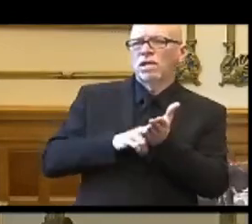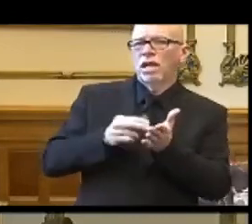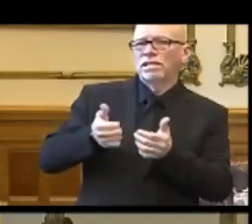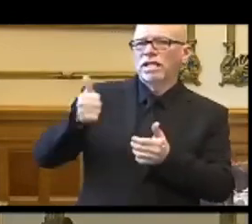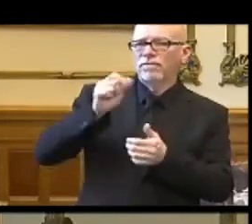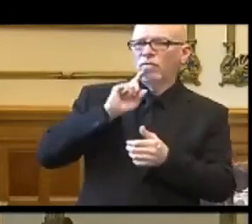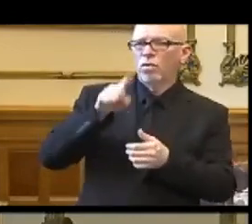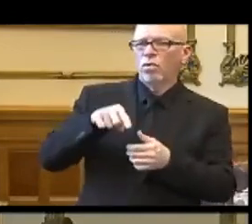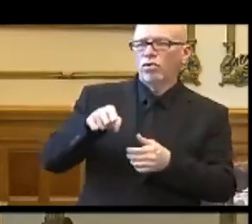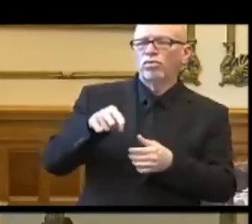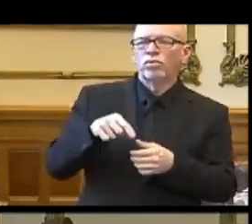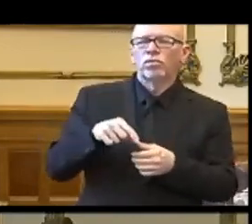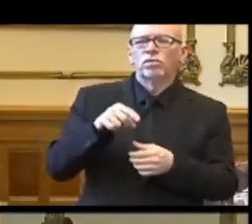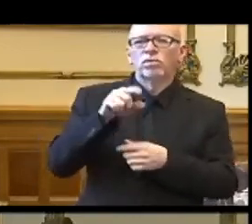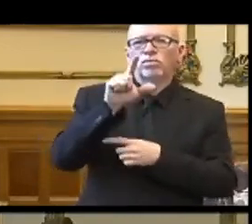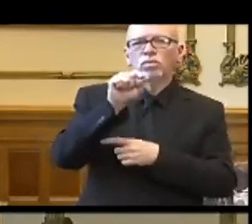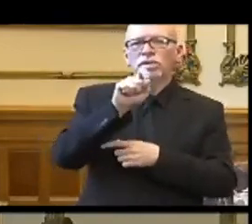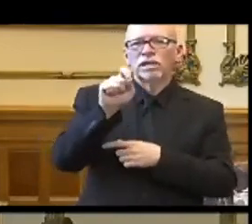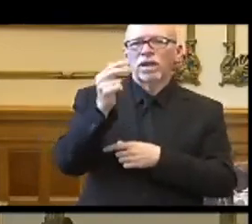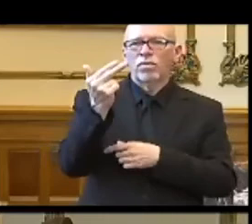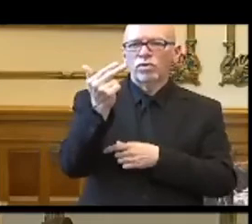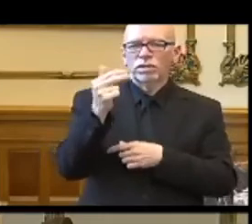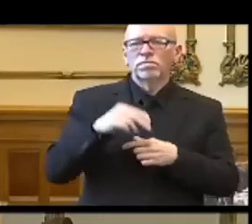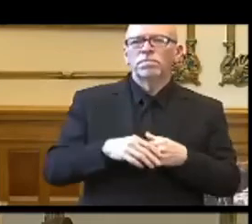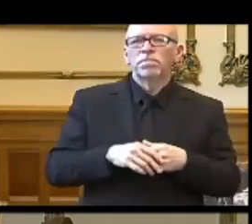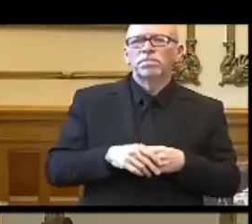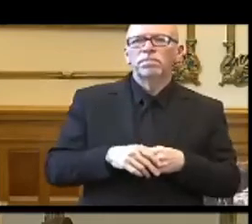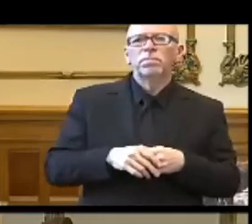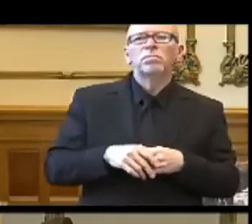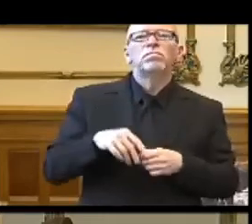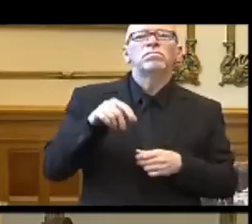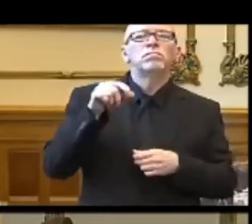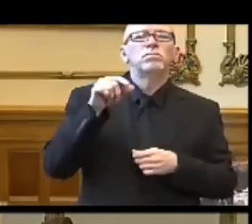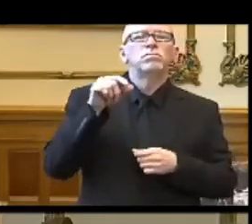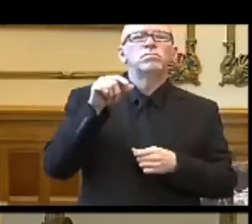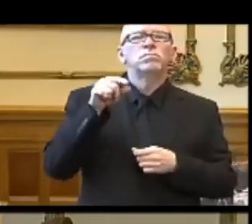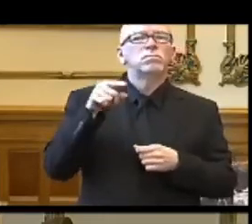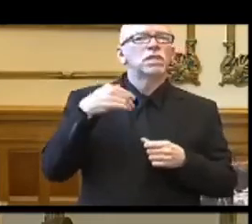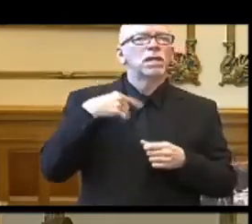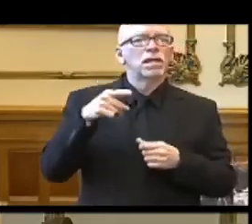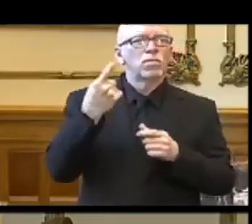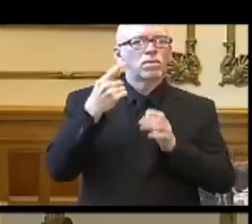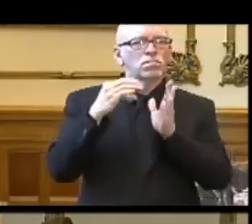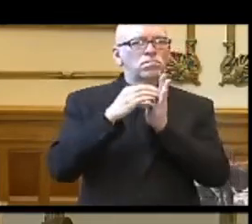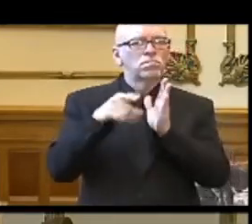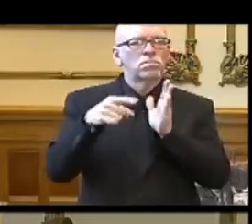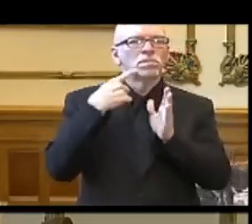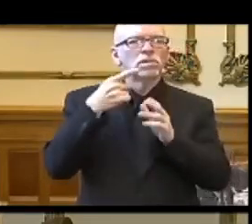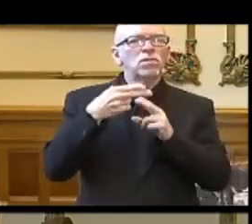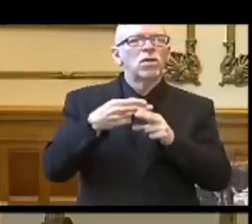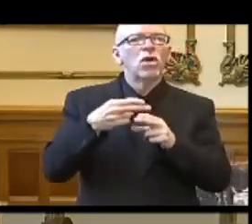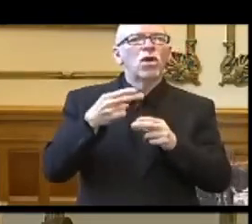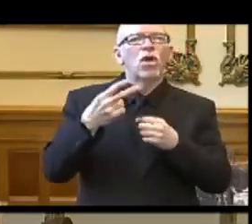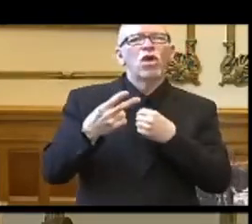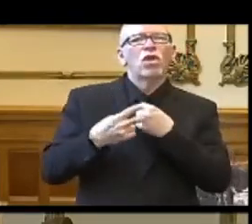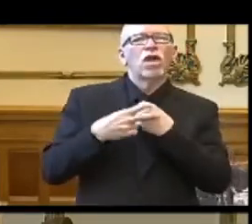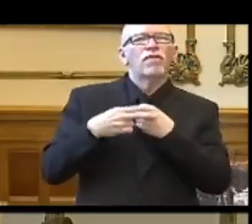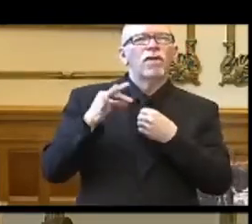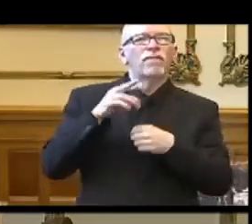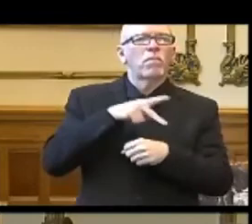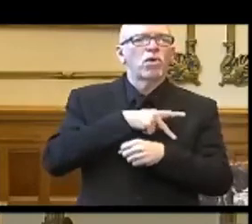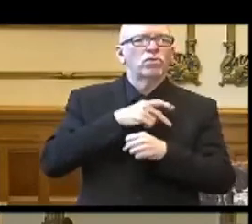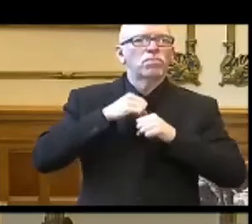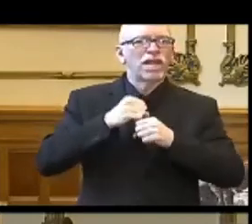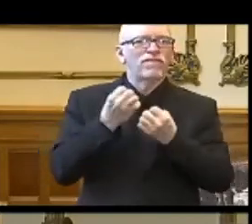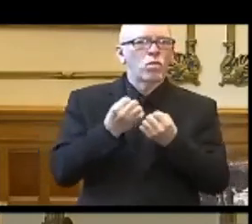executive order 20-13, that had a section in it entitled Conservation of Personal Protective